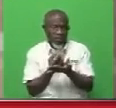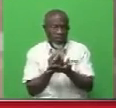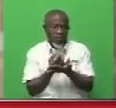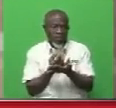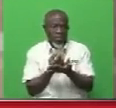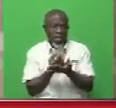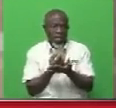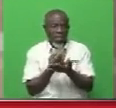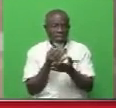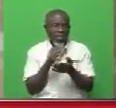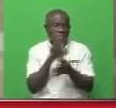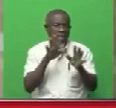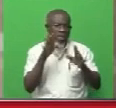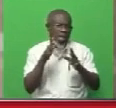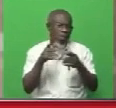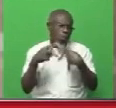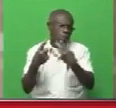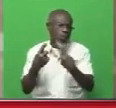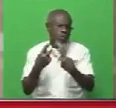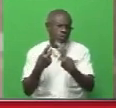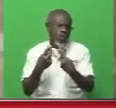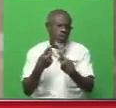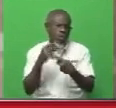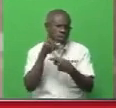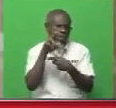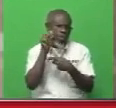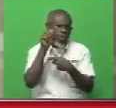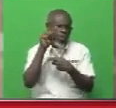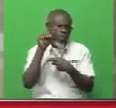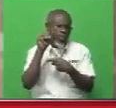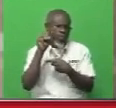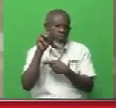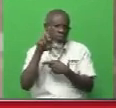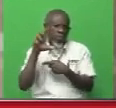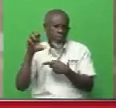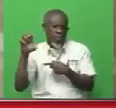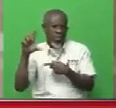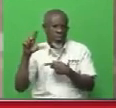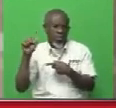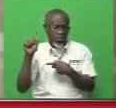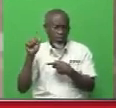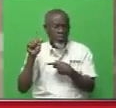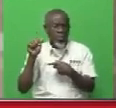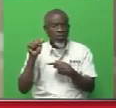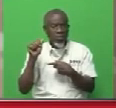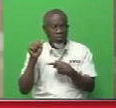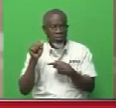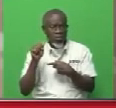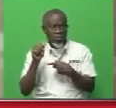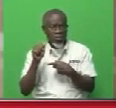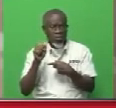Lila celebration on Sunday night, and I witnessed, you know, the burning of the effigy of Ravan, the symbol of evil